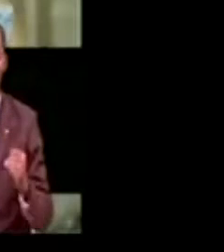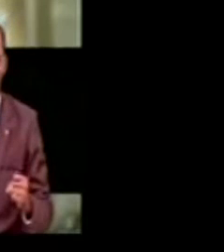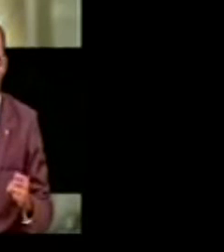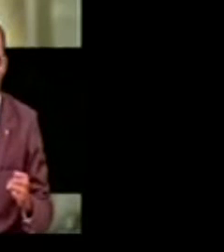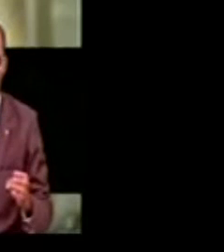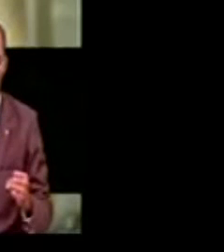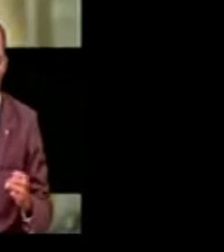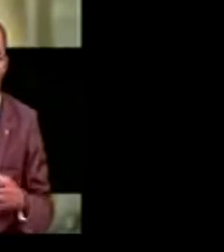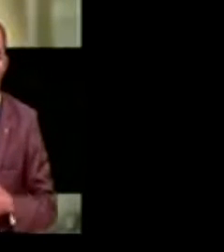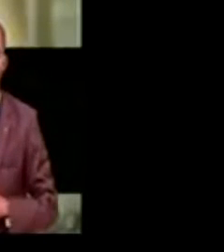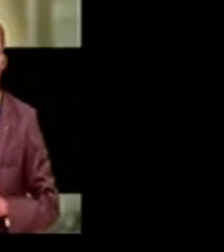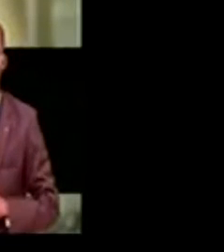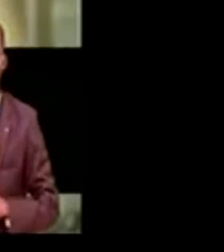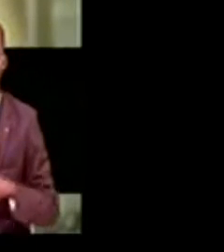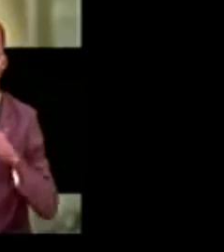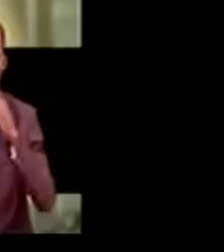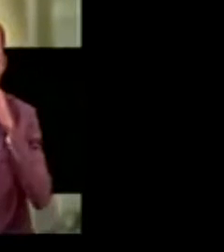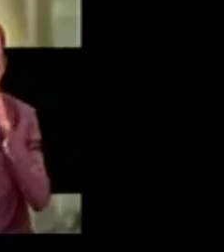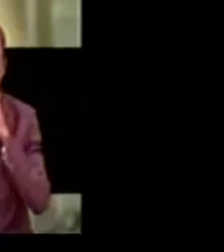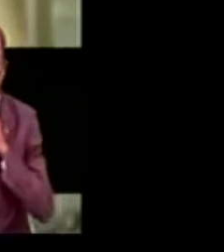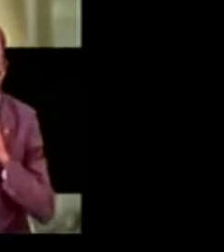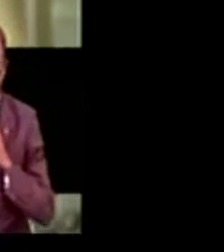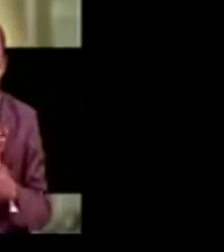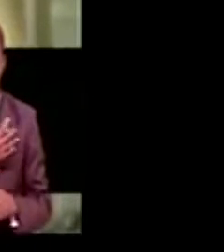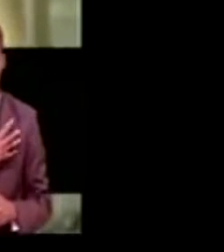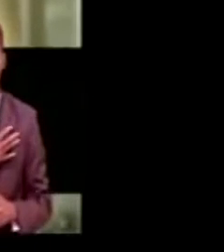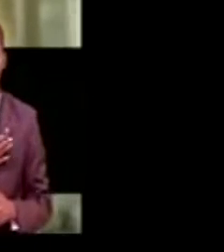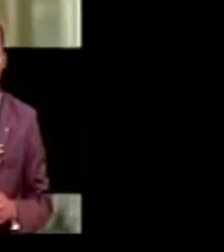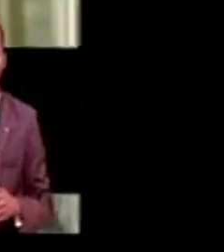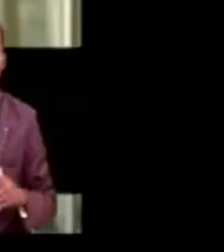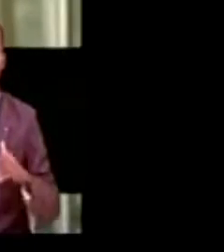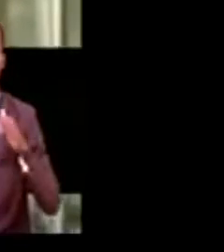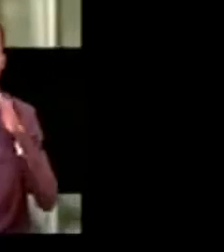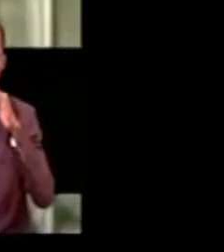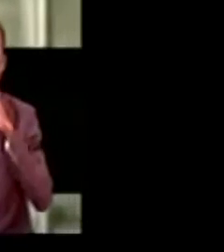evermore. Christ Jesus had the